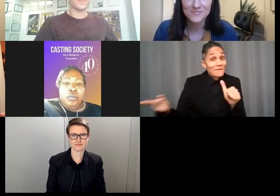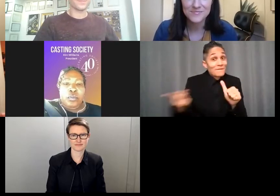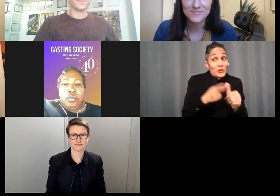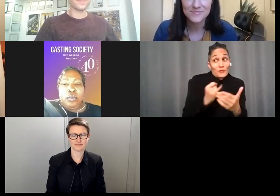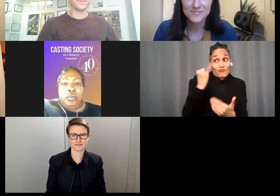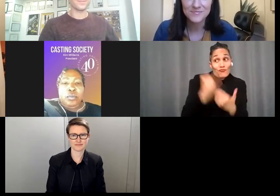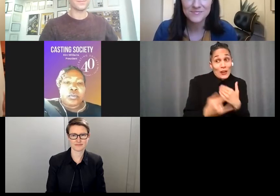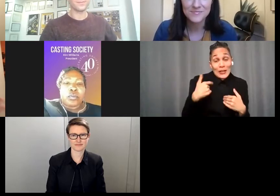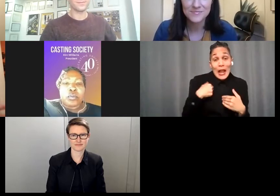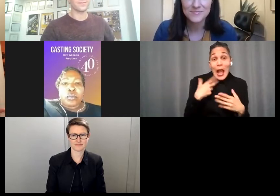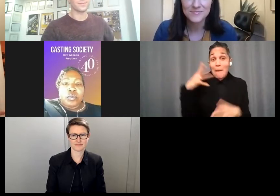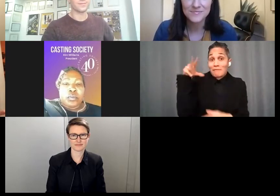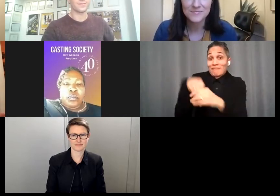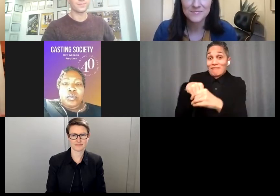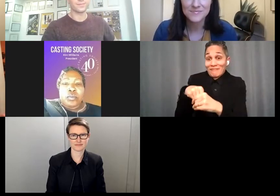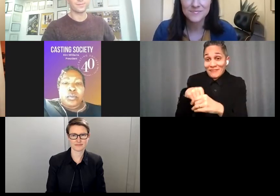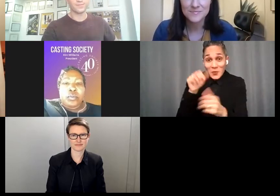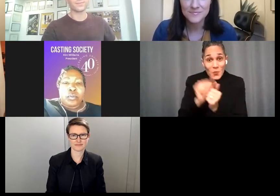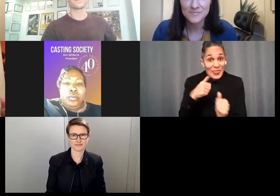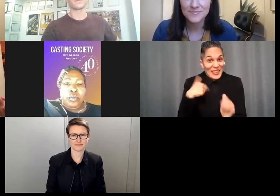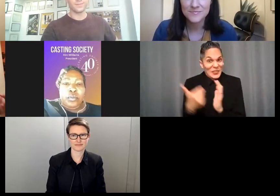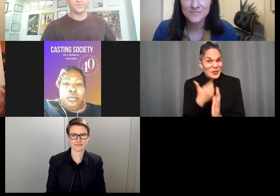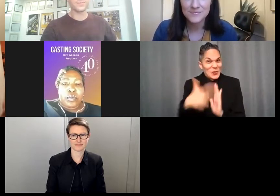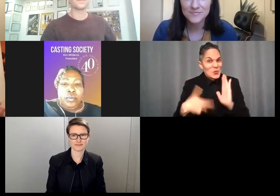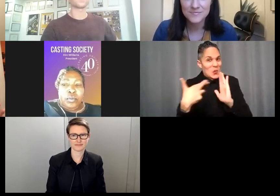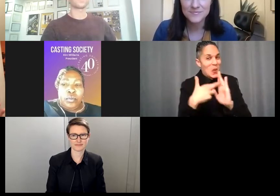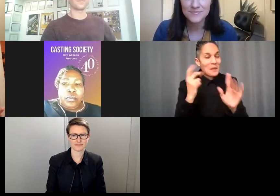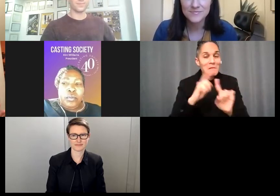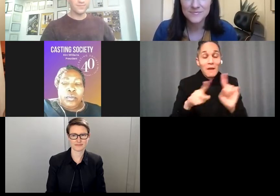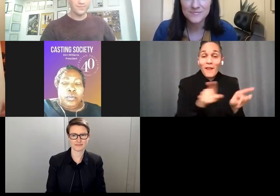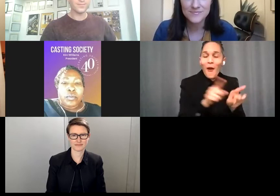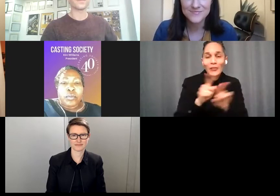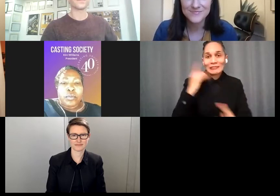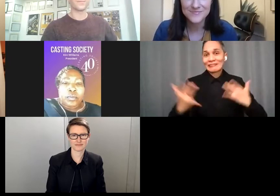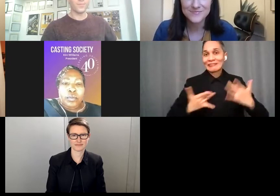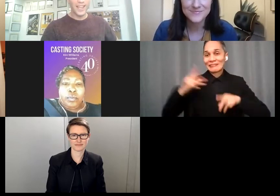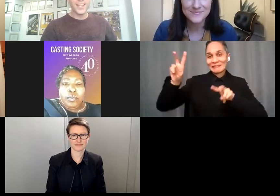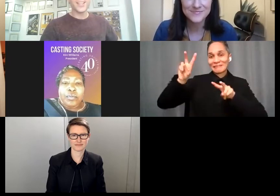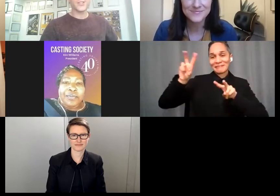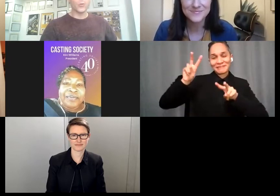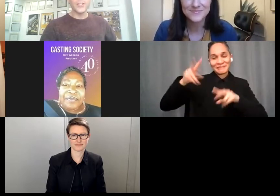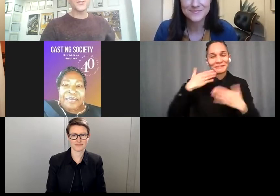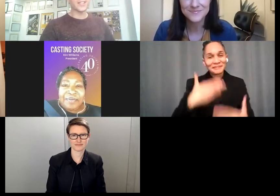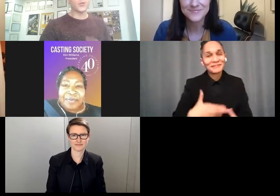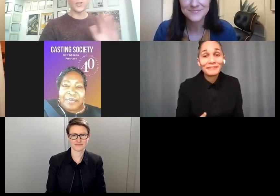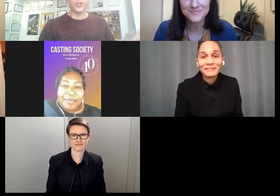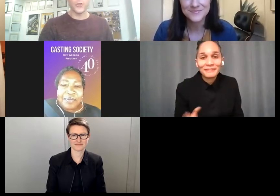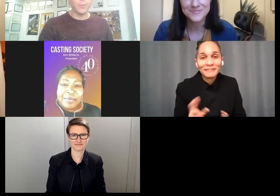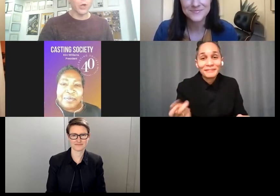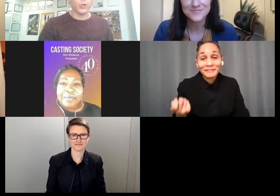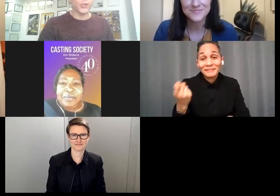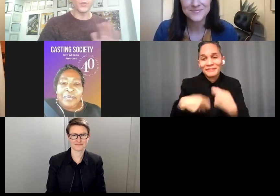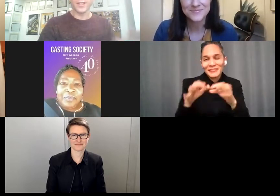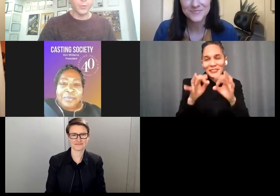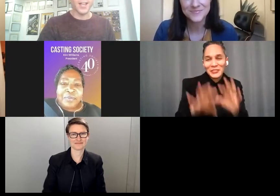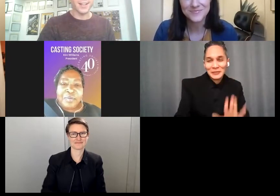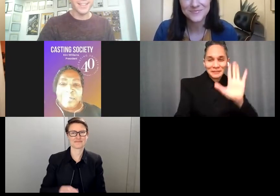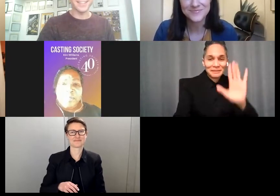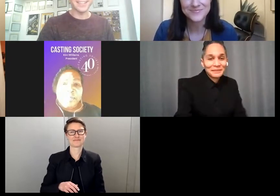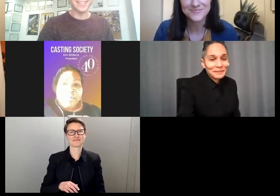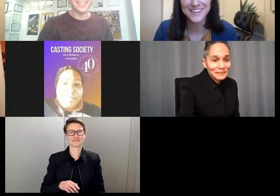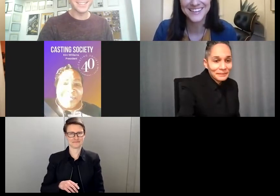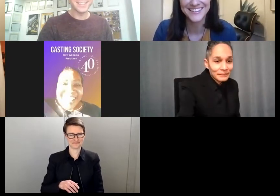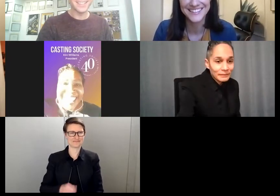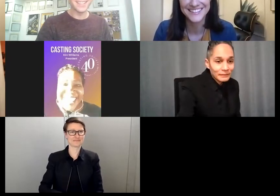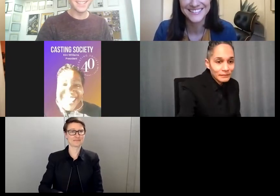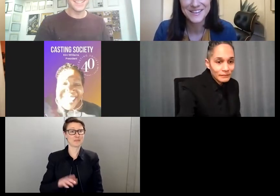been able to touch in my new role, but I'm awfully excited. So when you said you were in your dream role, you really were not